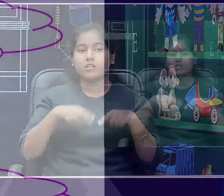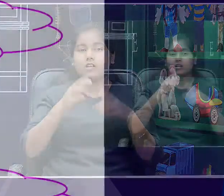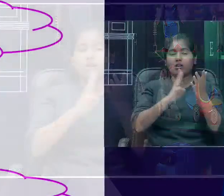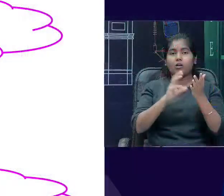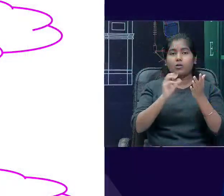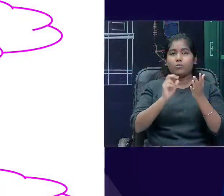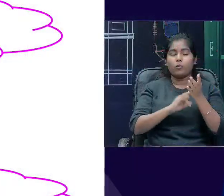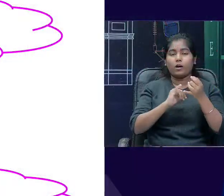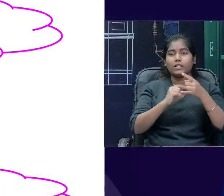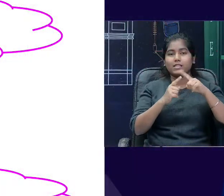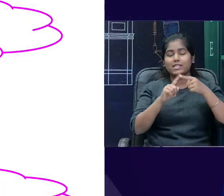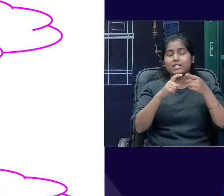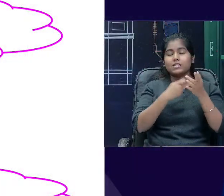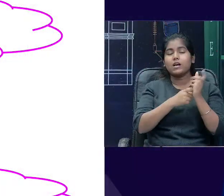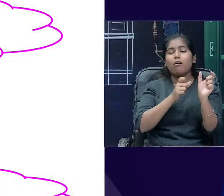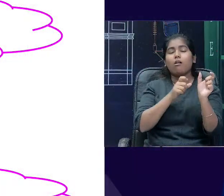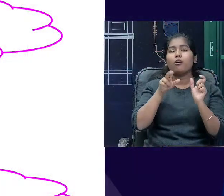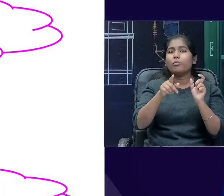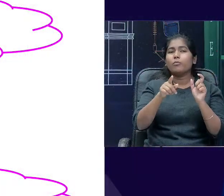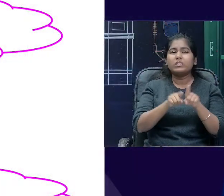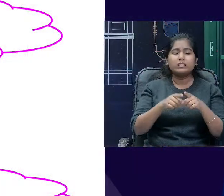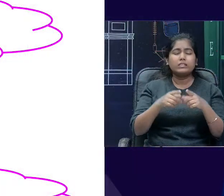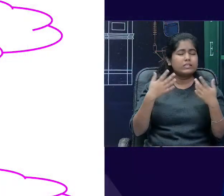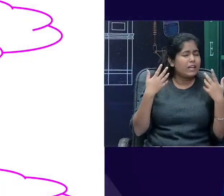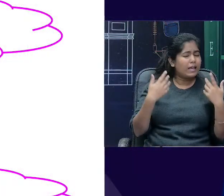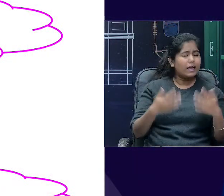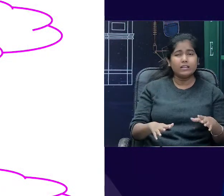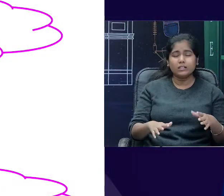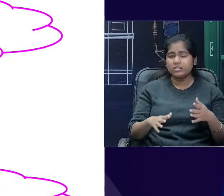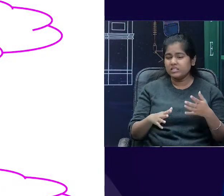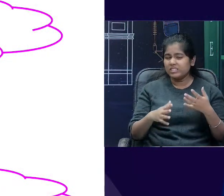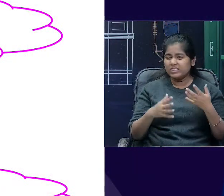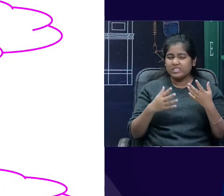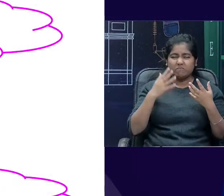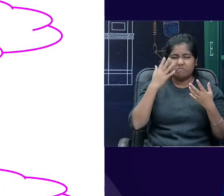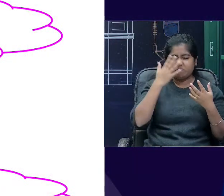is large, ugly and frightening.